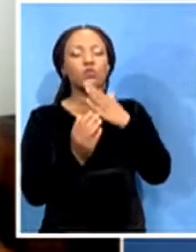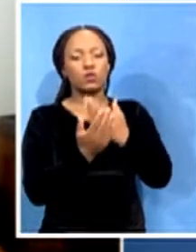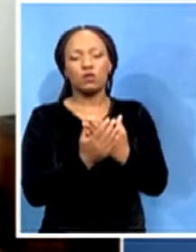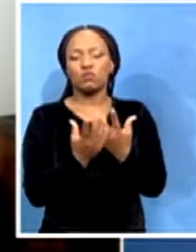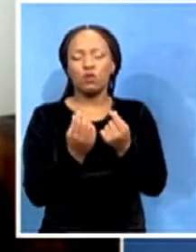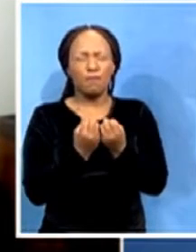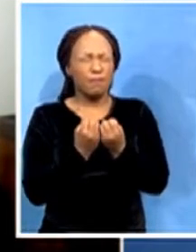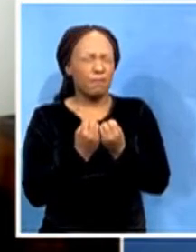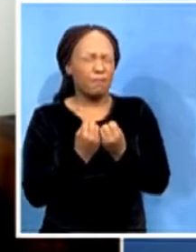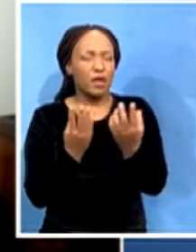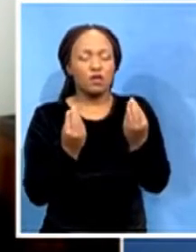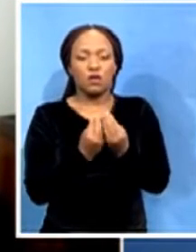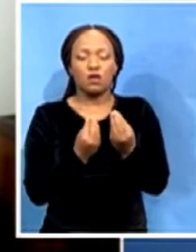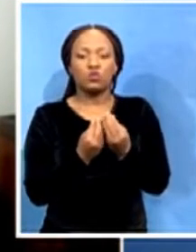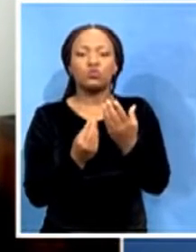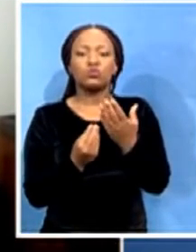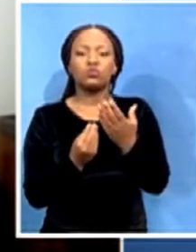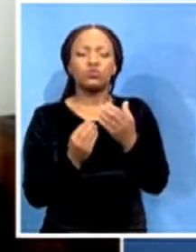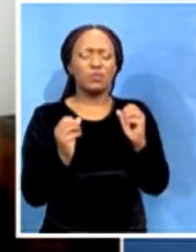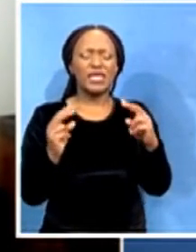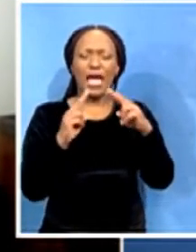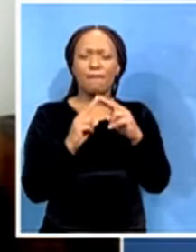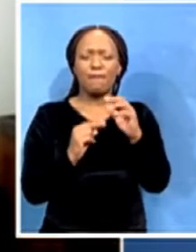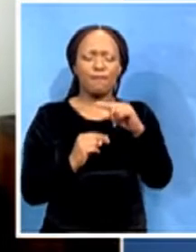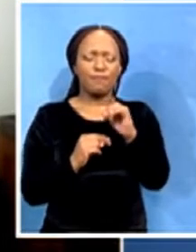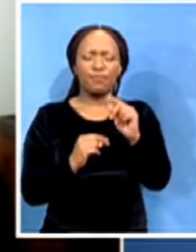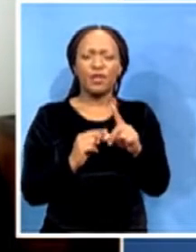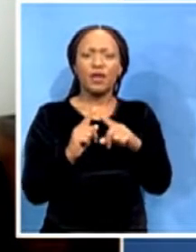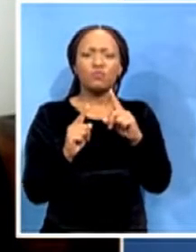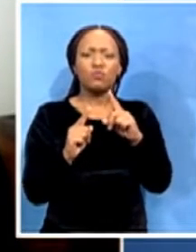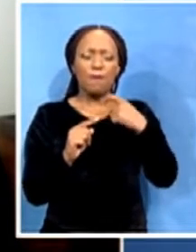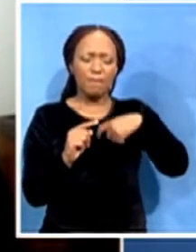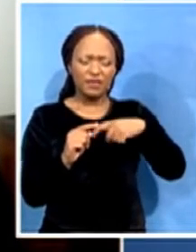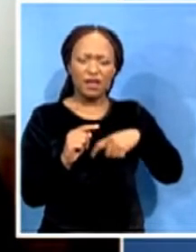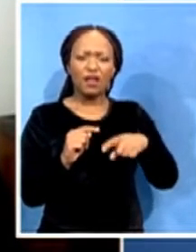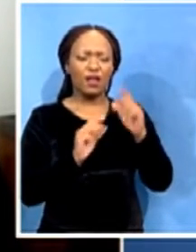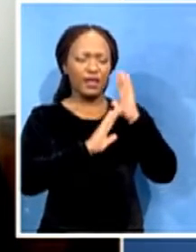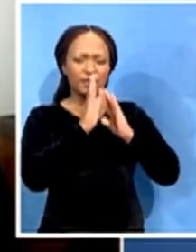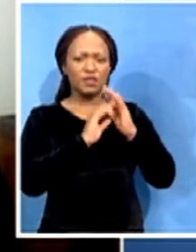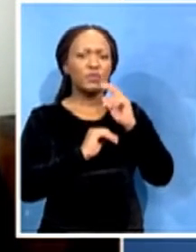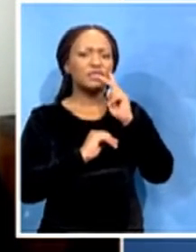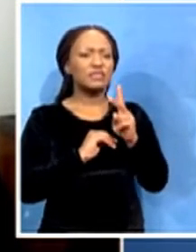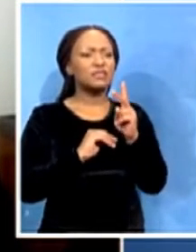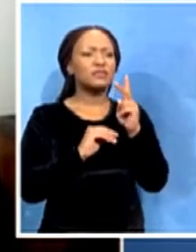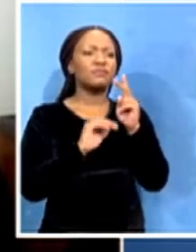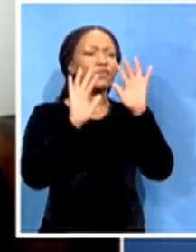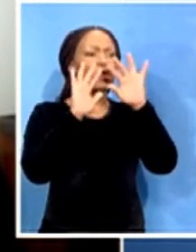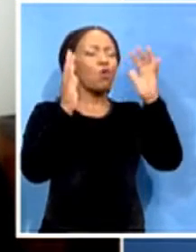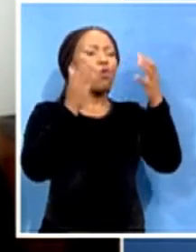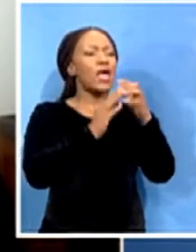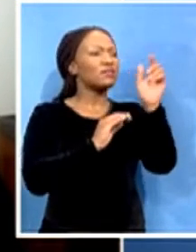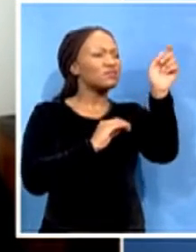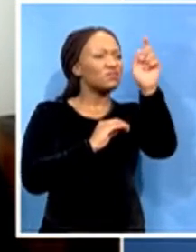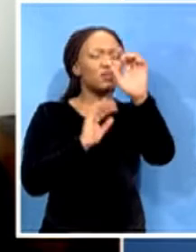just learn about your own personal history. Yeah. Try and see the world through somebody else's vantage point. You know, try and learn somebody